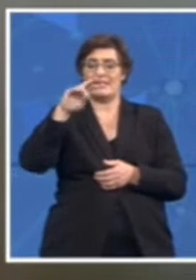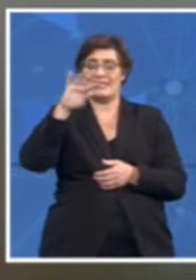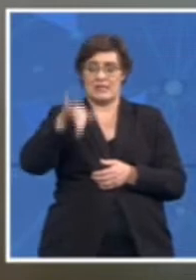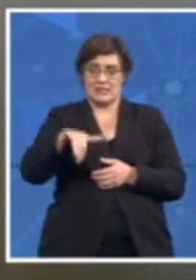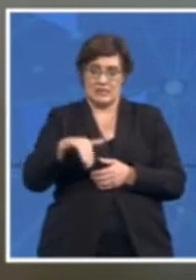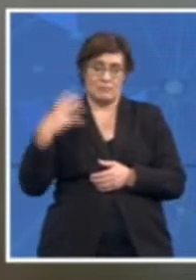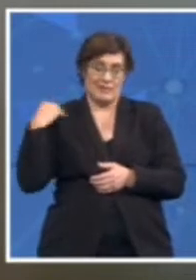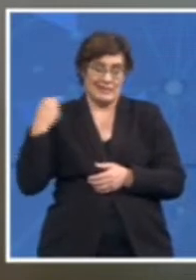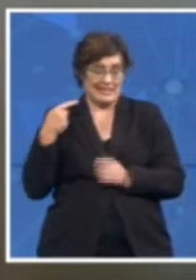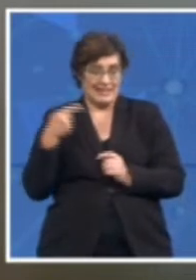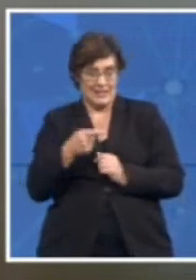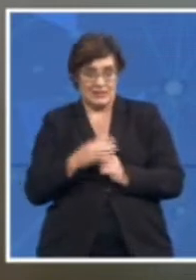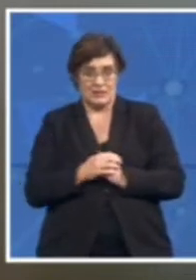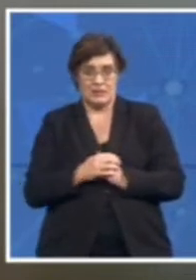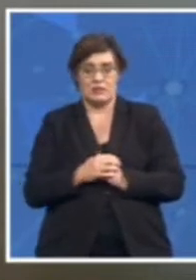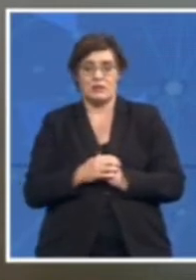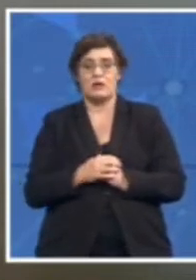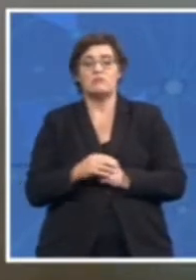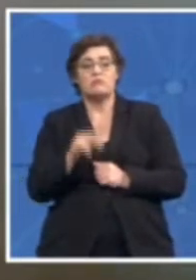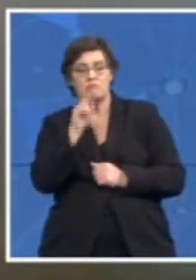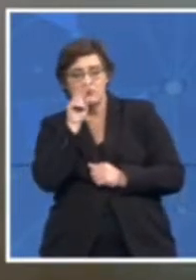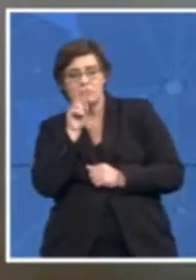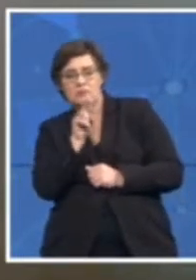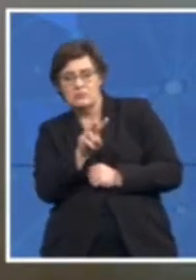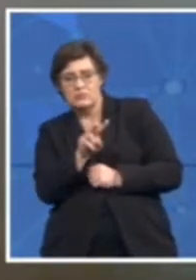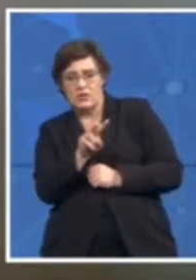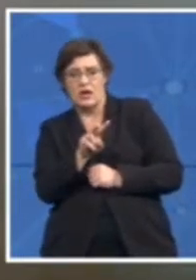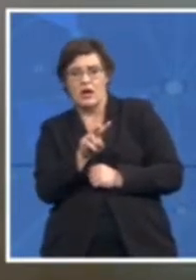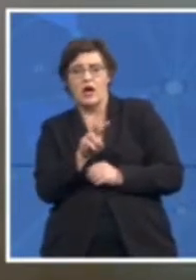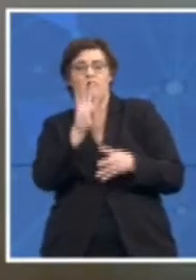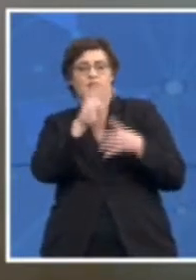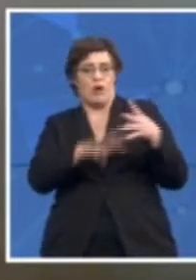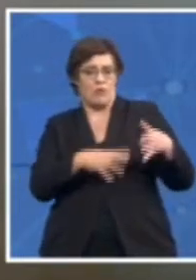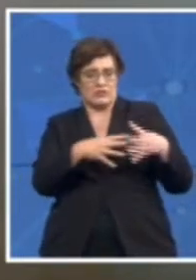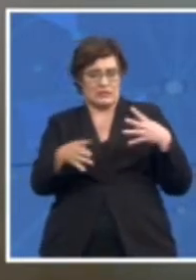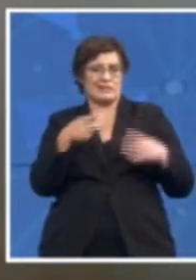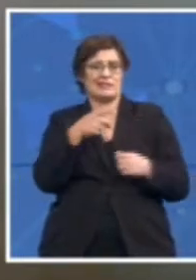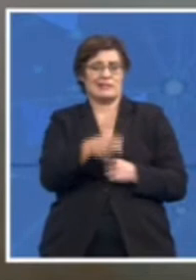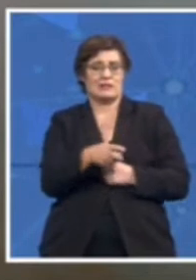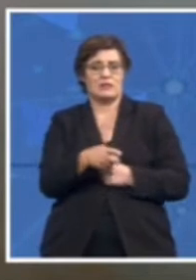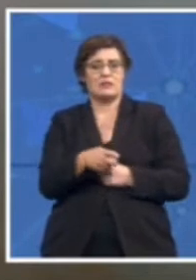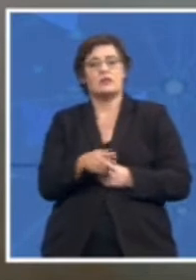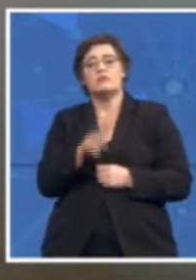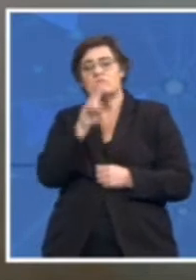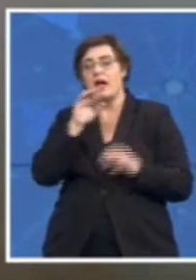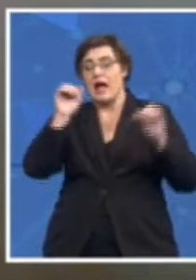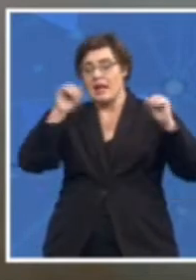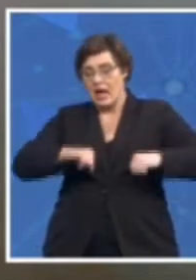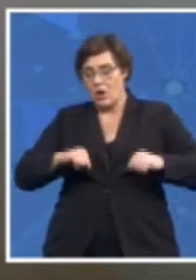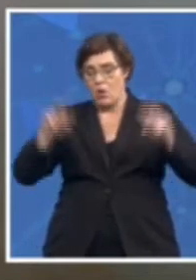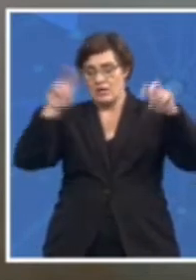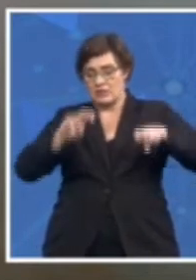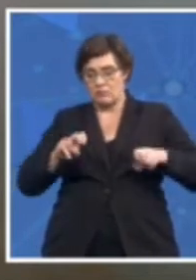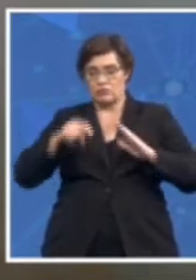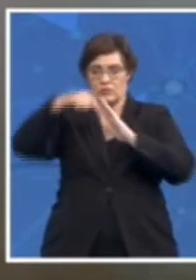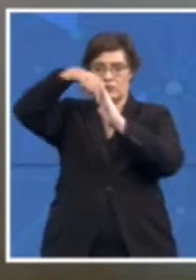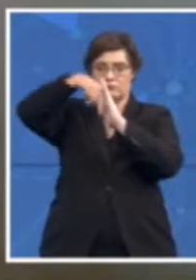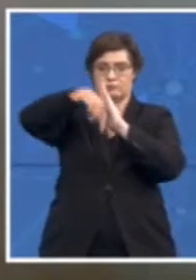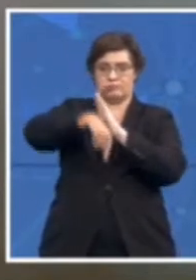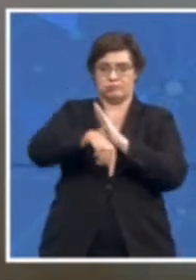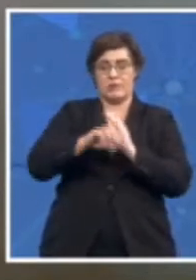framework agreement that will then allow Eskom to draw down. So there's a number of months ahead